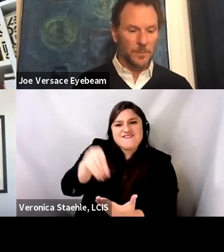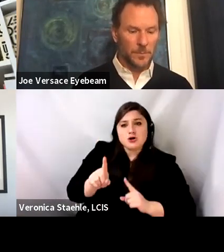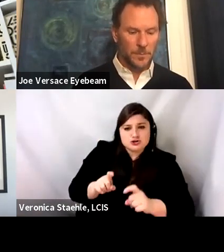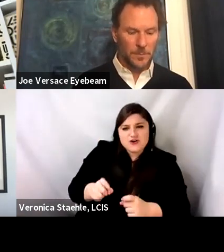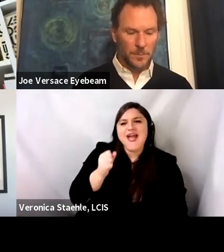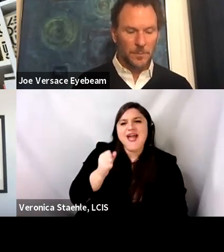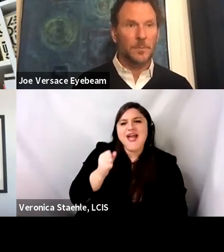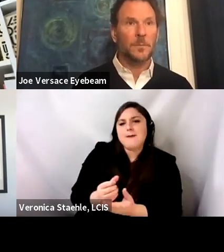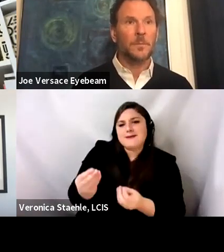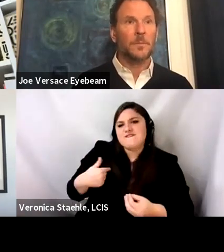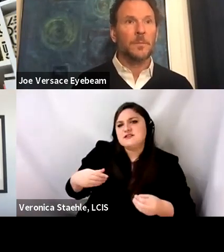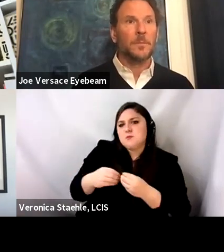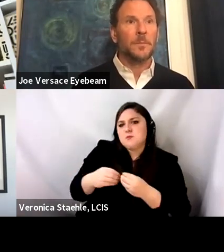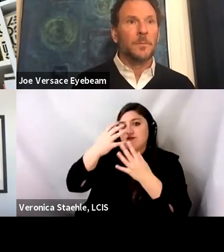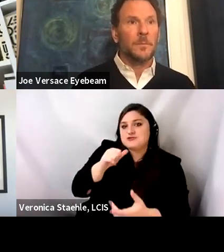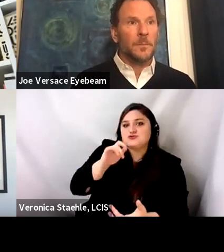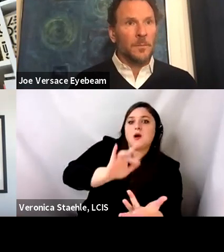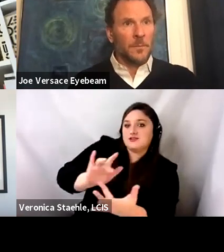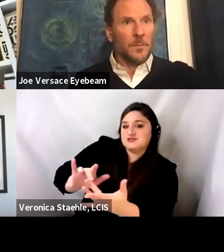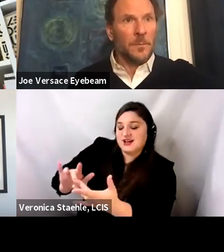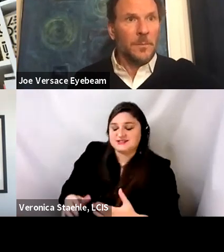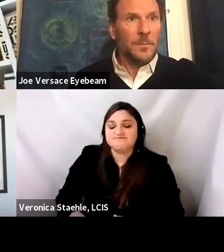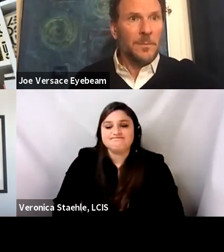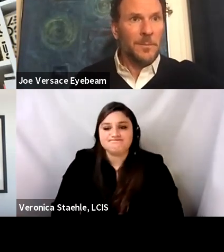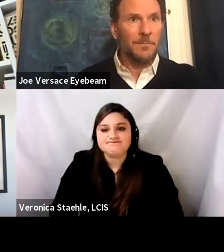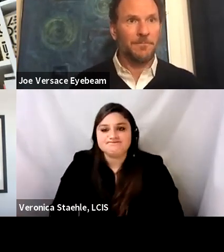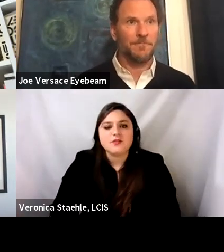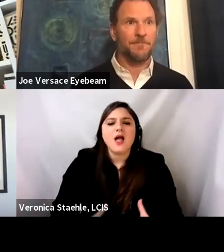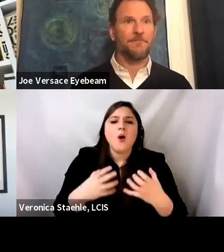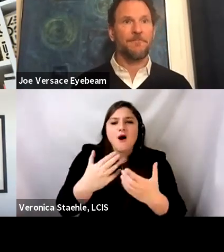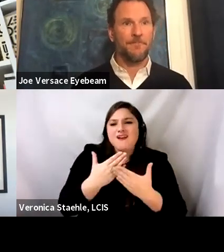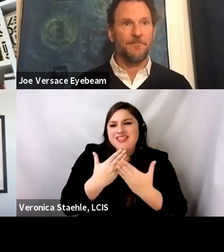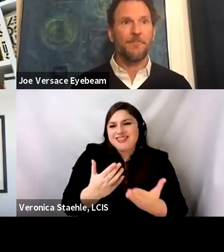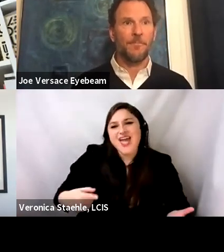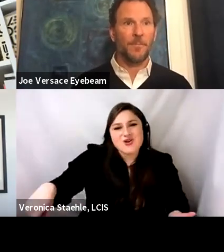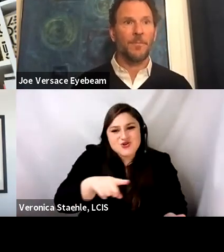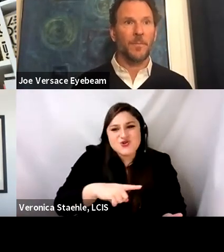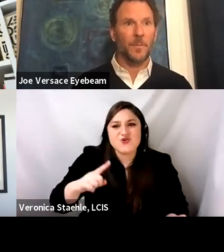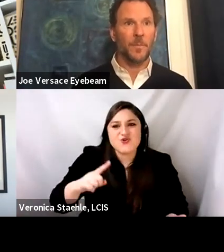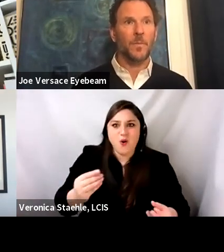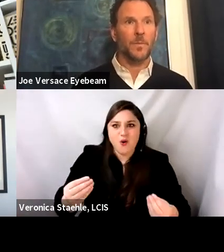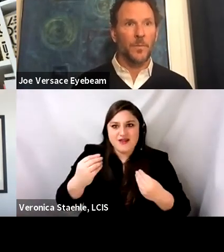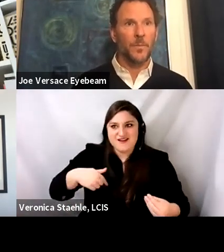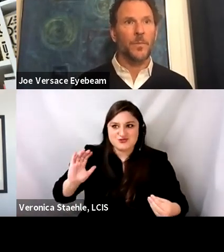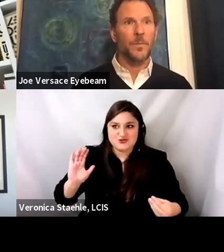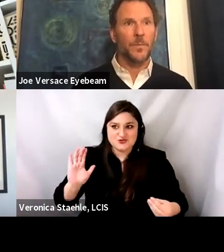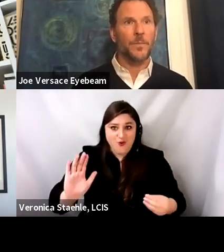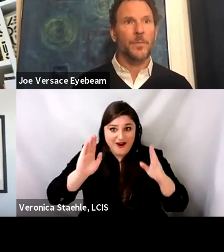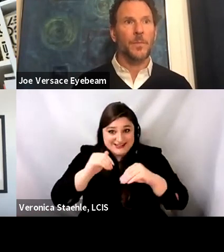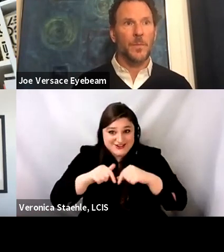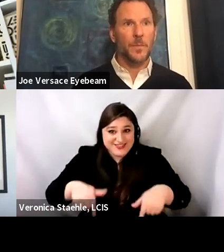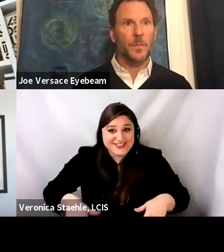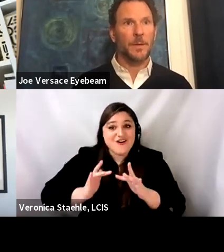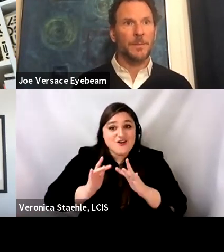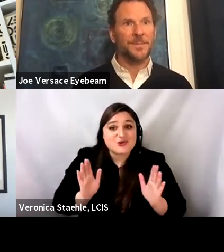end by saying thank you to every one of us in this virtual room. It has not been an easy road to hoe being